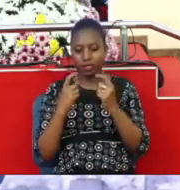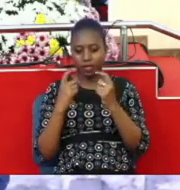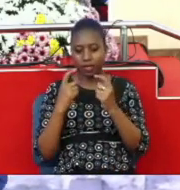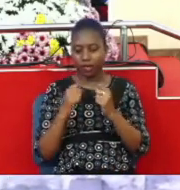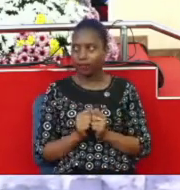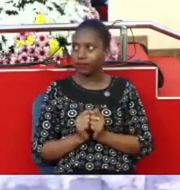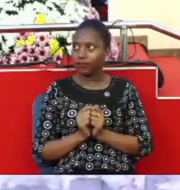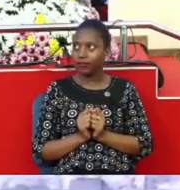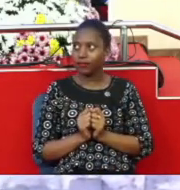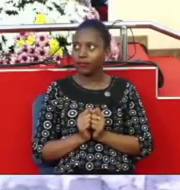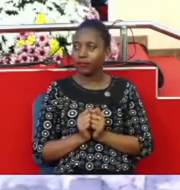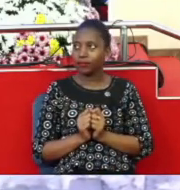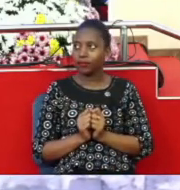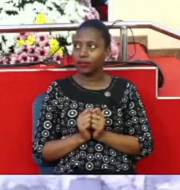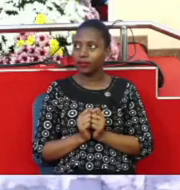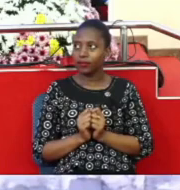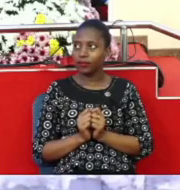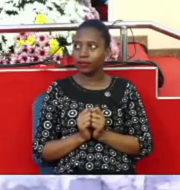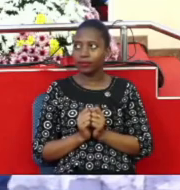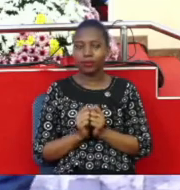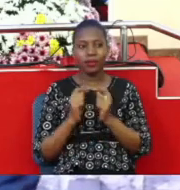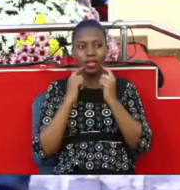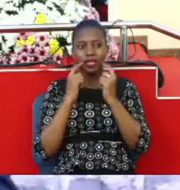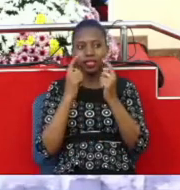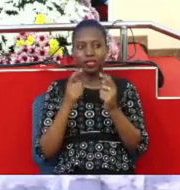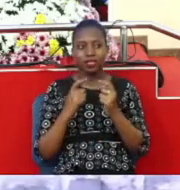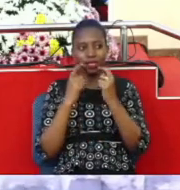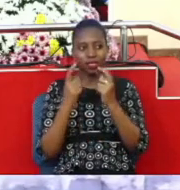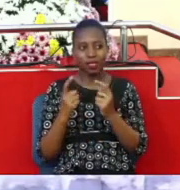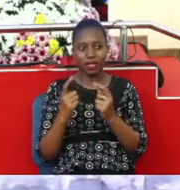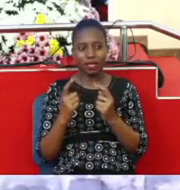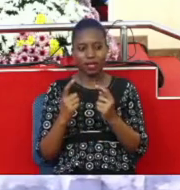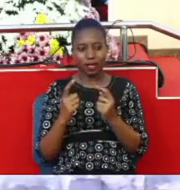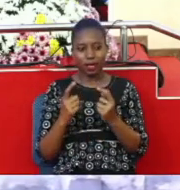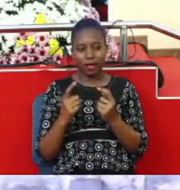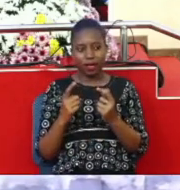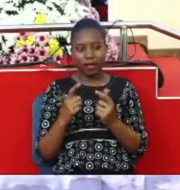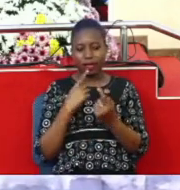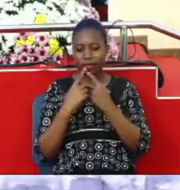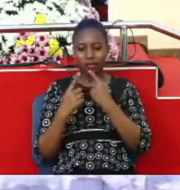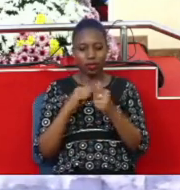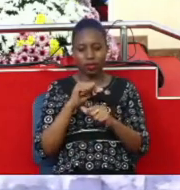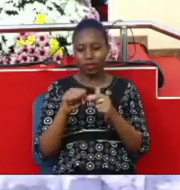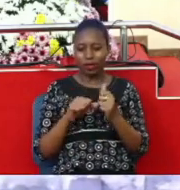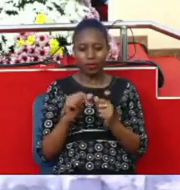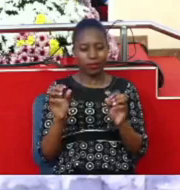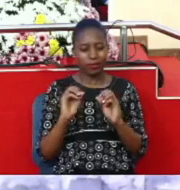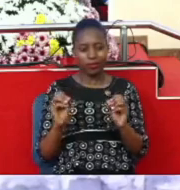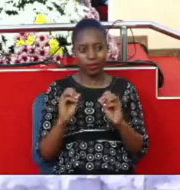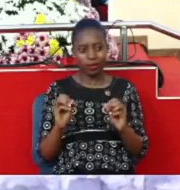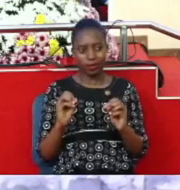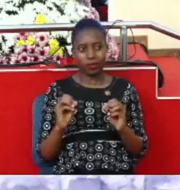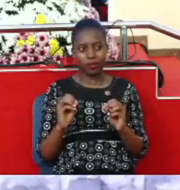While sin is not taken too seriously these days, but it should. Tell your neighbor sin,